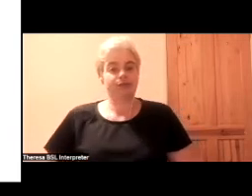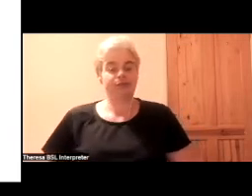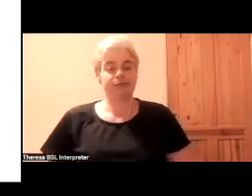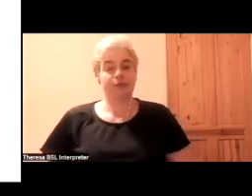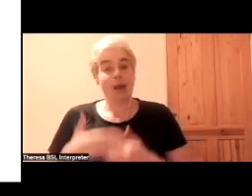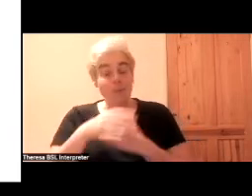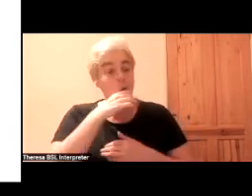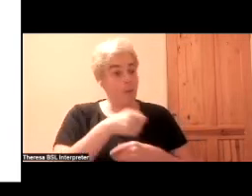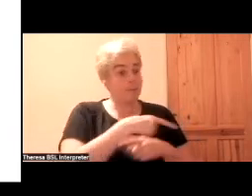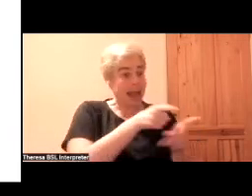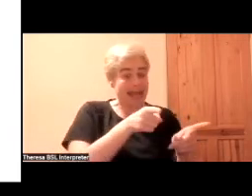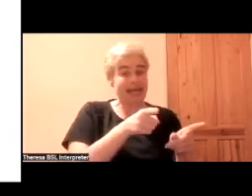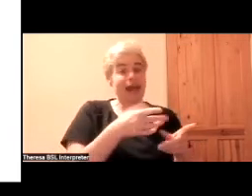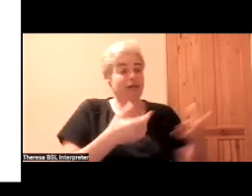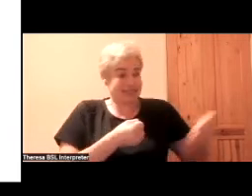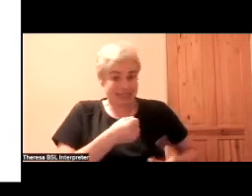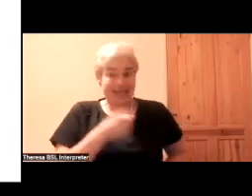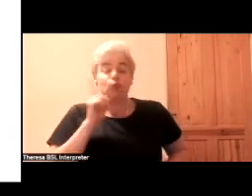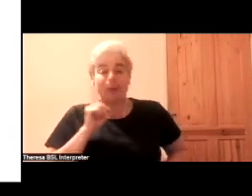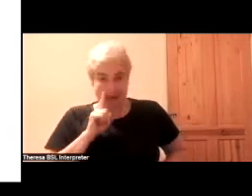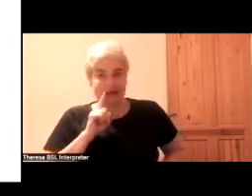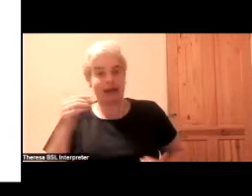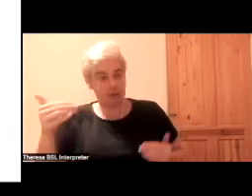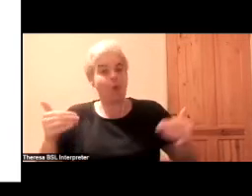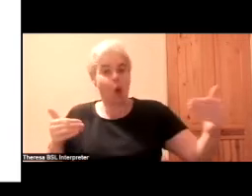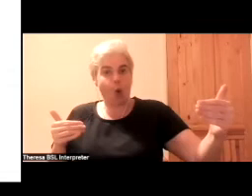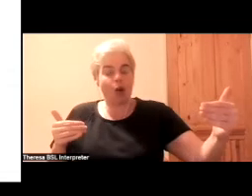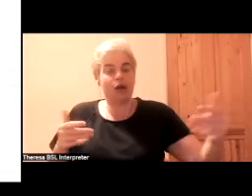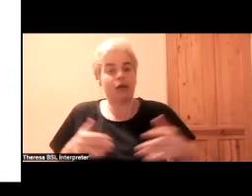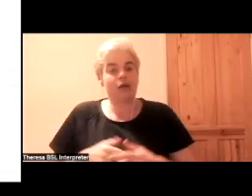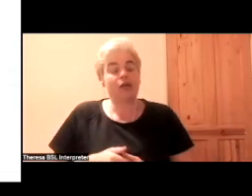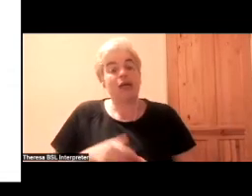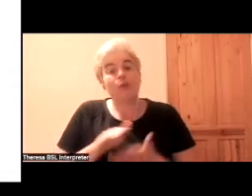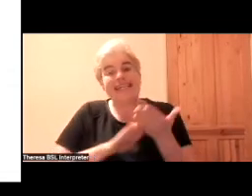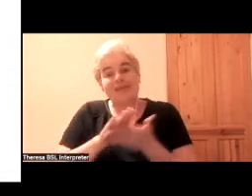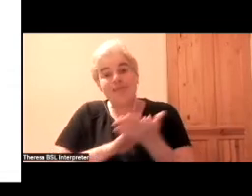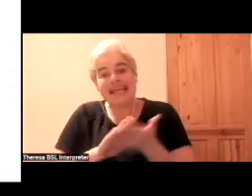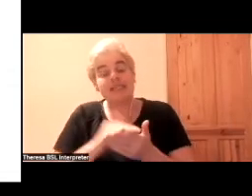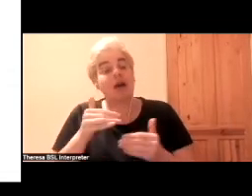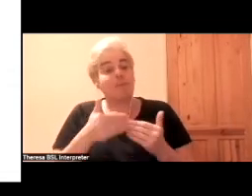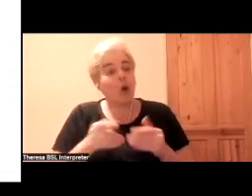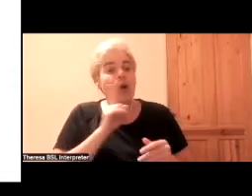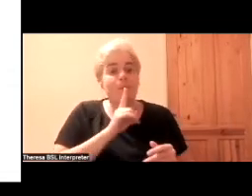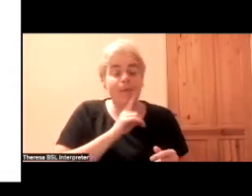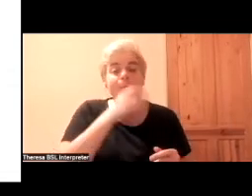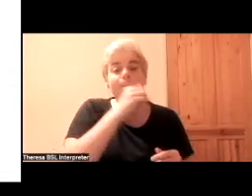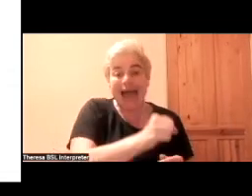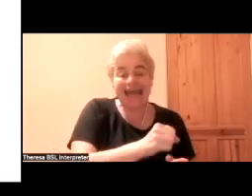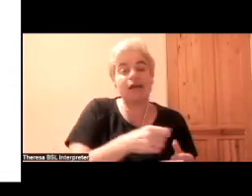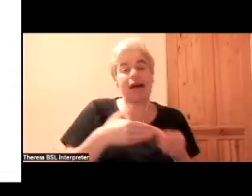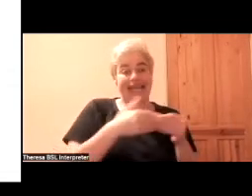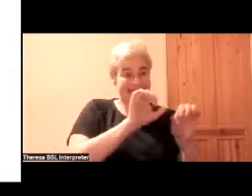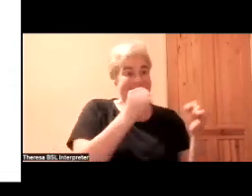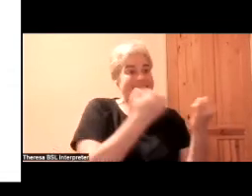More men are stipendiary than women, which means that more men are leading teams